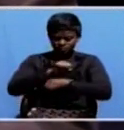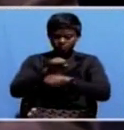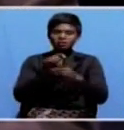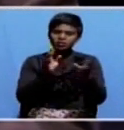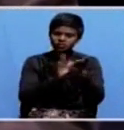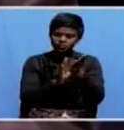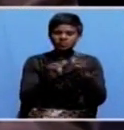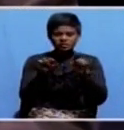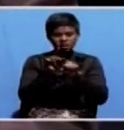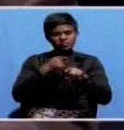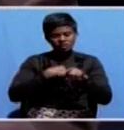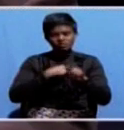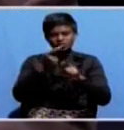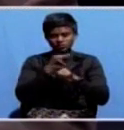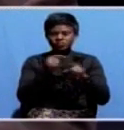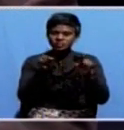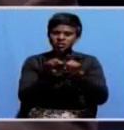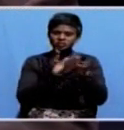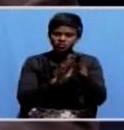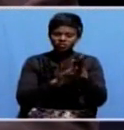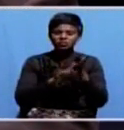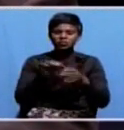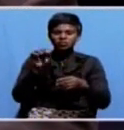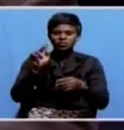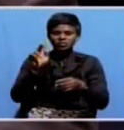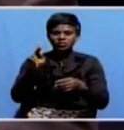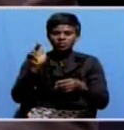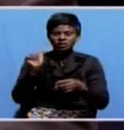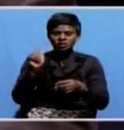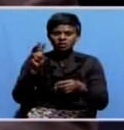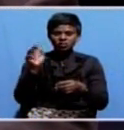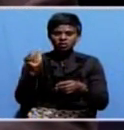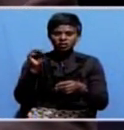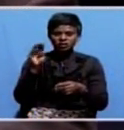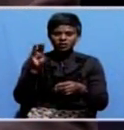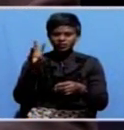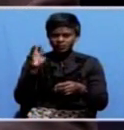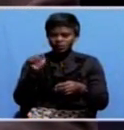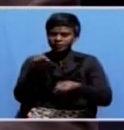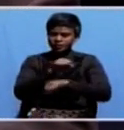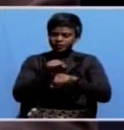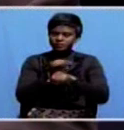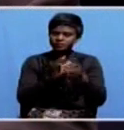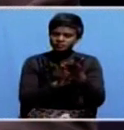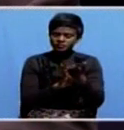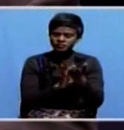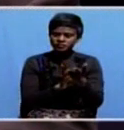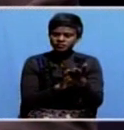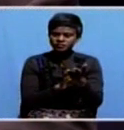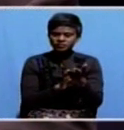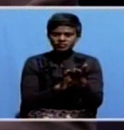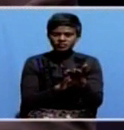school. At the same school, we had people became very prominent, like